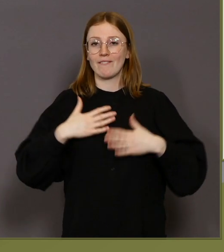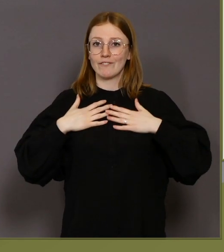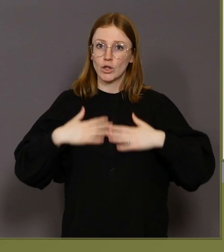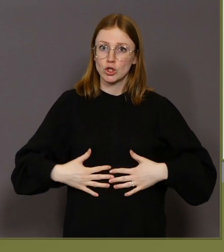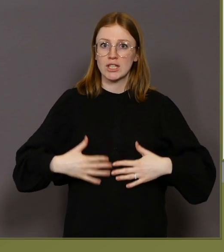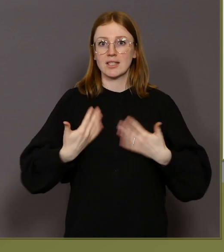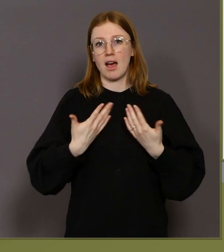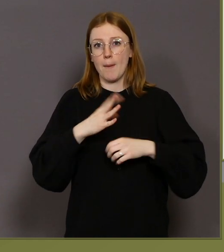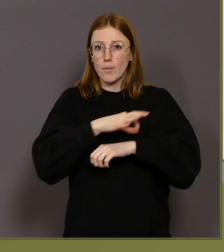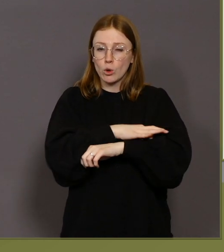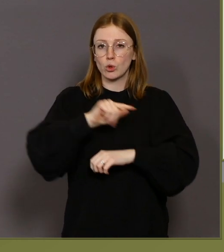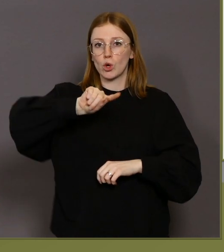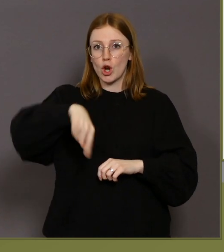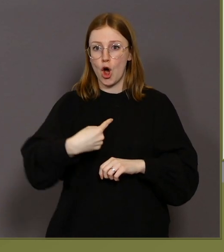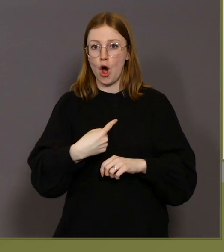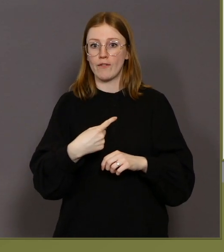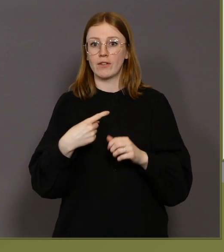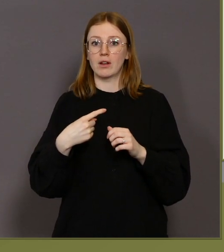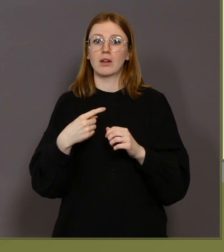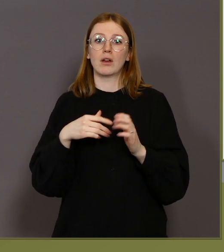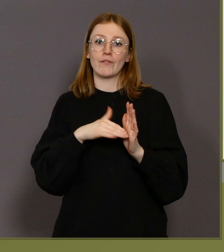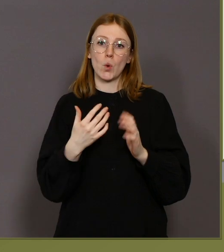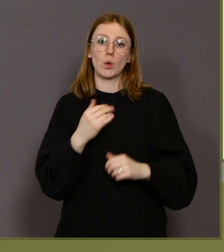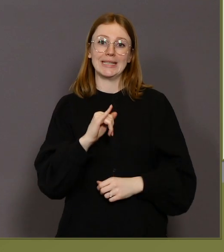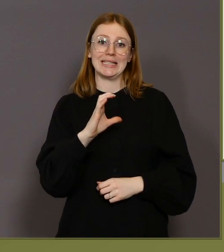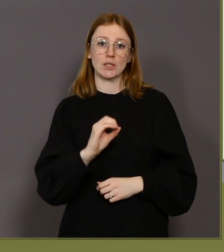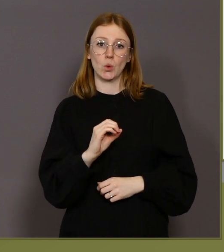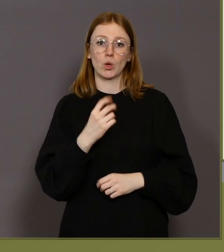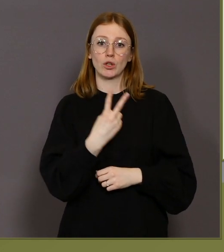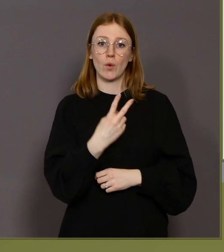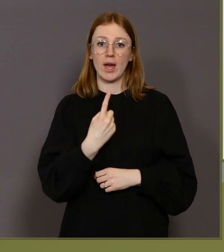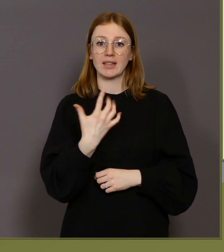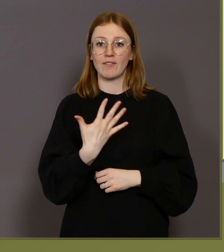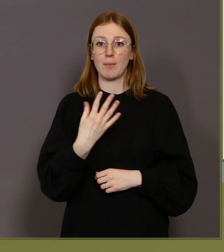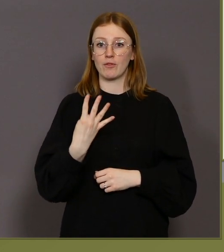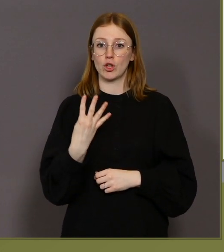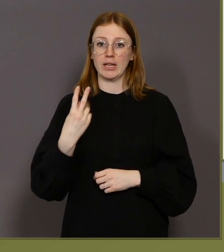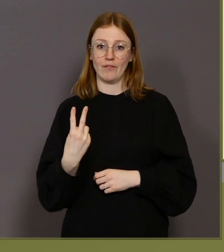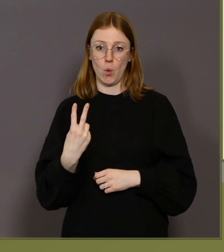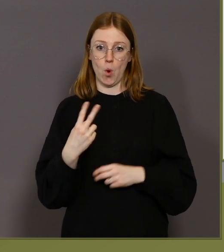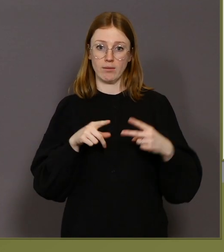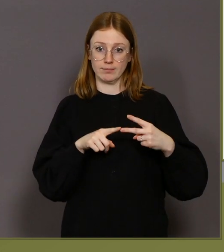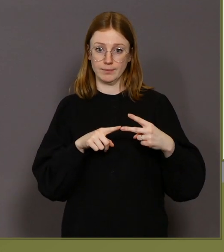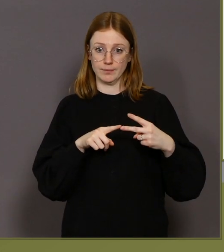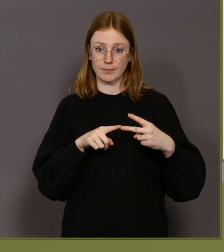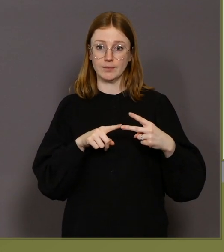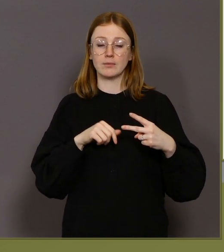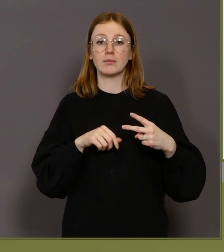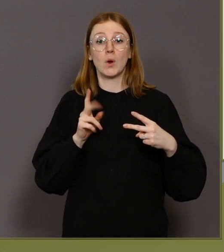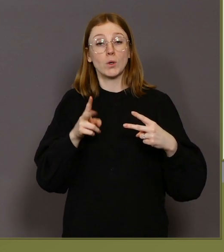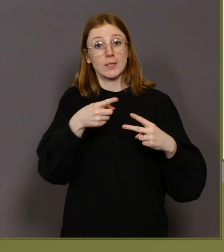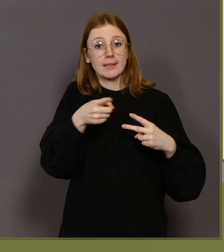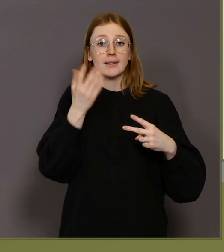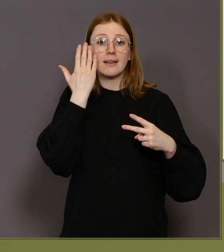measures in ISO 21542. And you can already start with